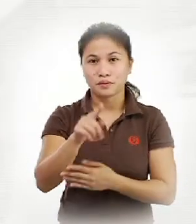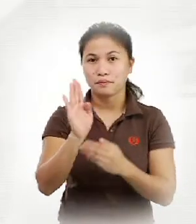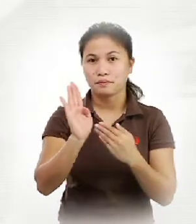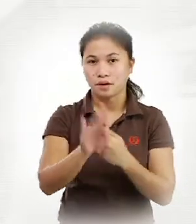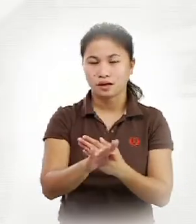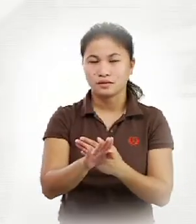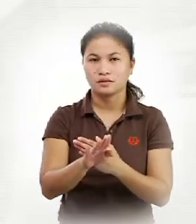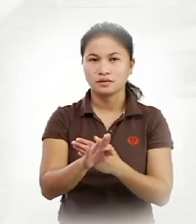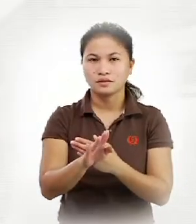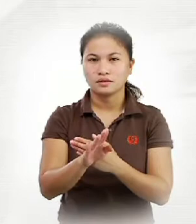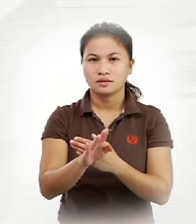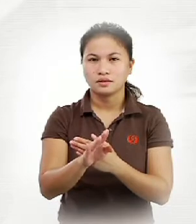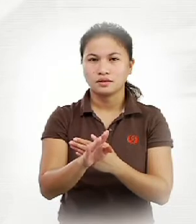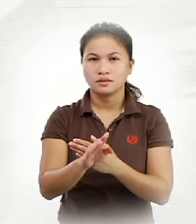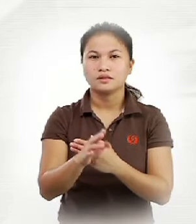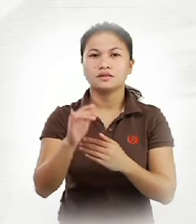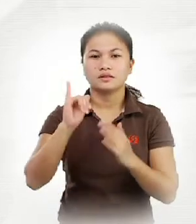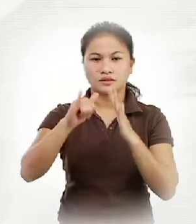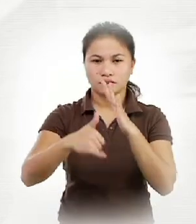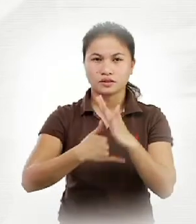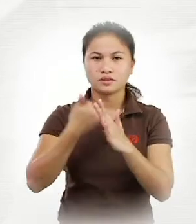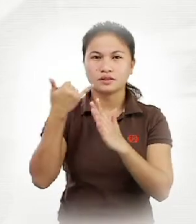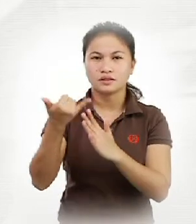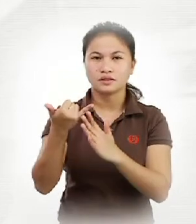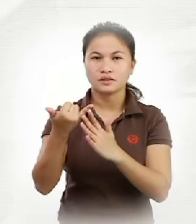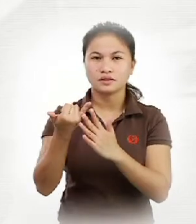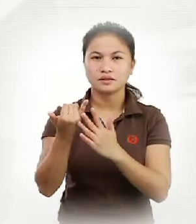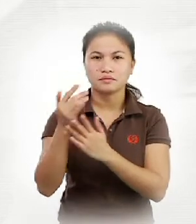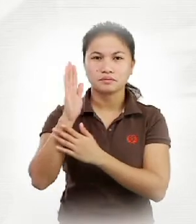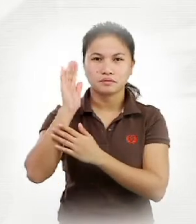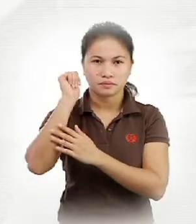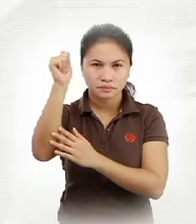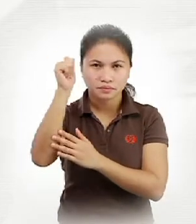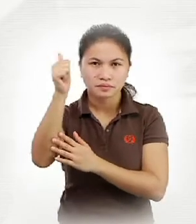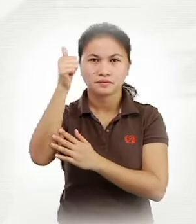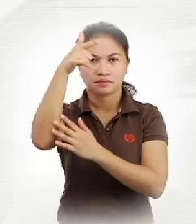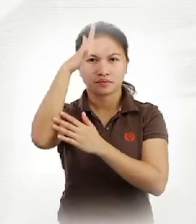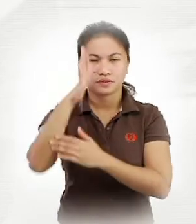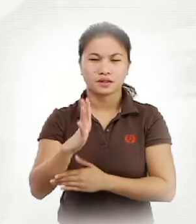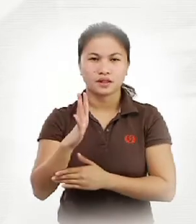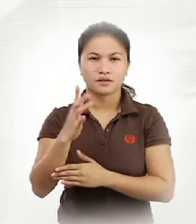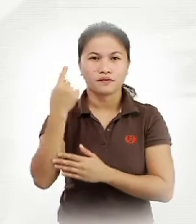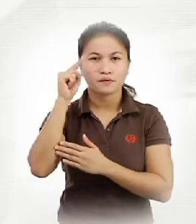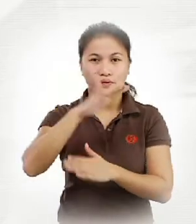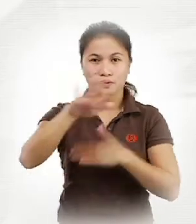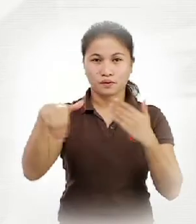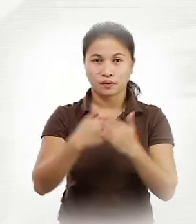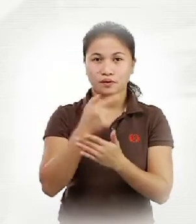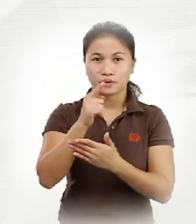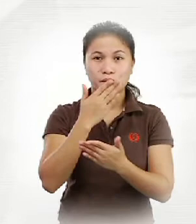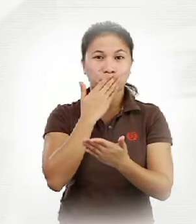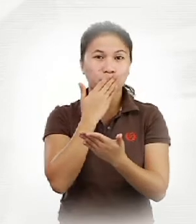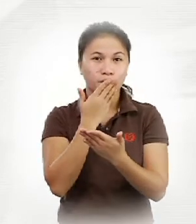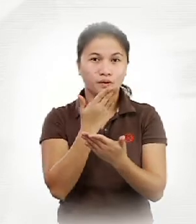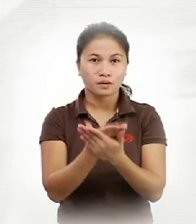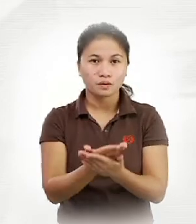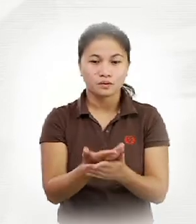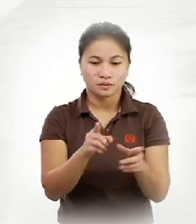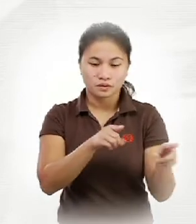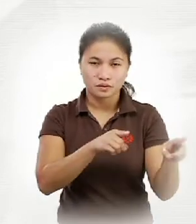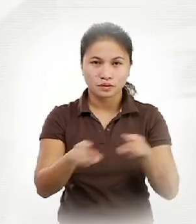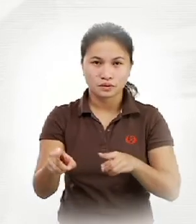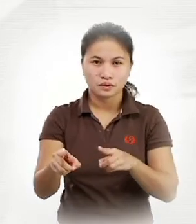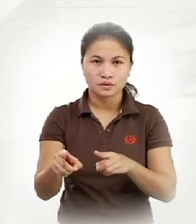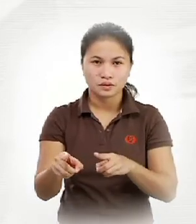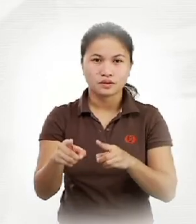it up to God to extol you, to give you honor. And for all your good deeds, leave it to God